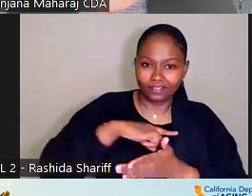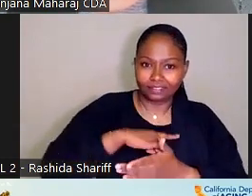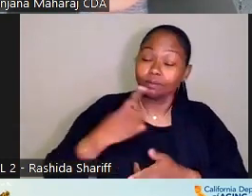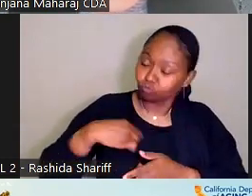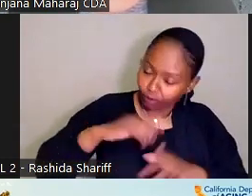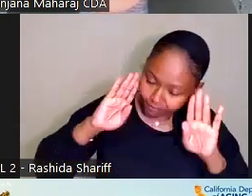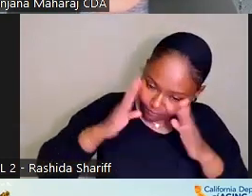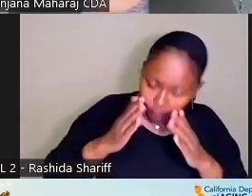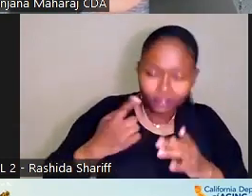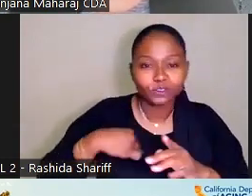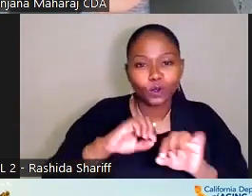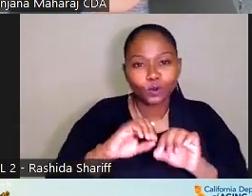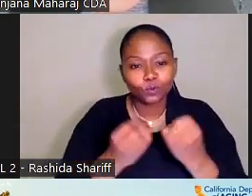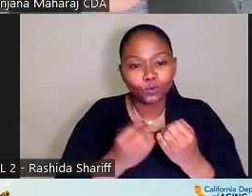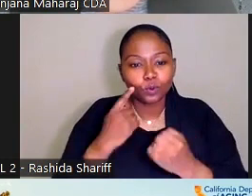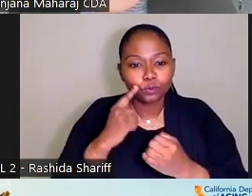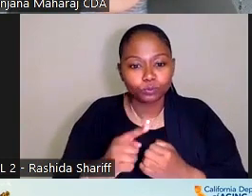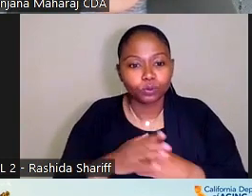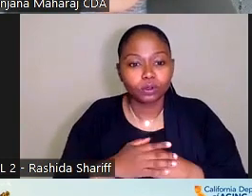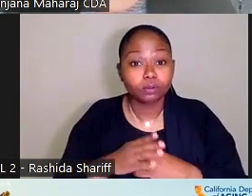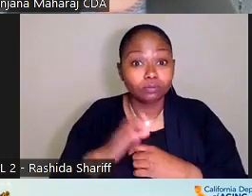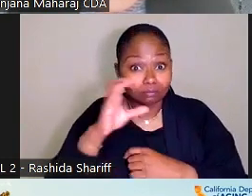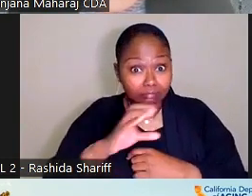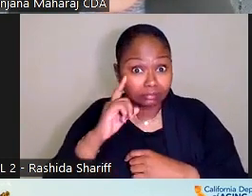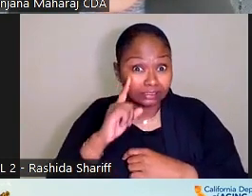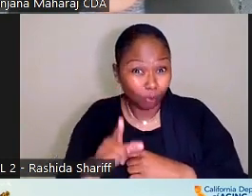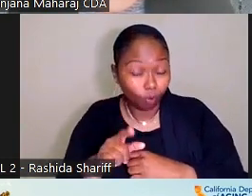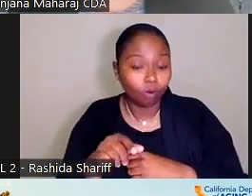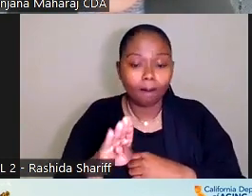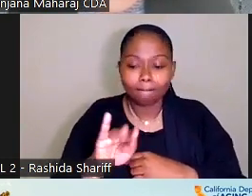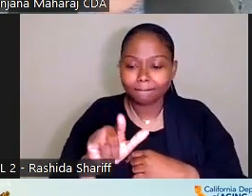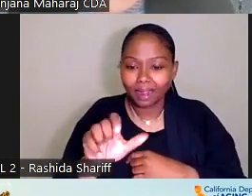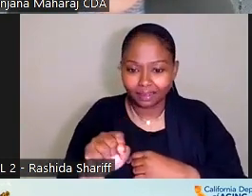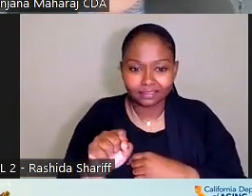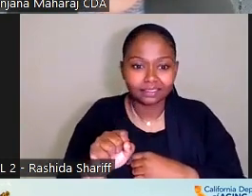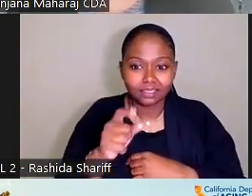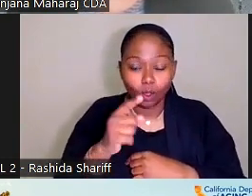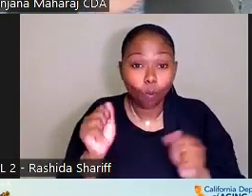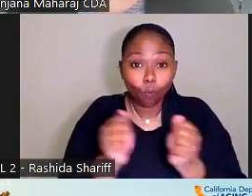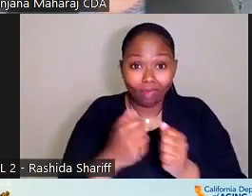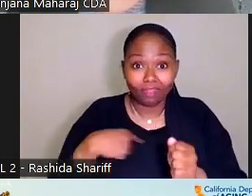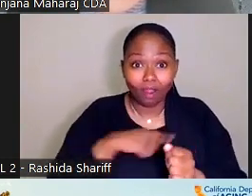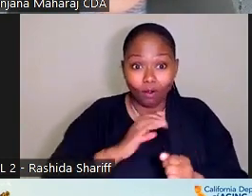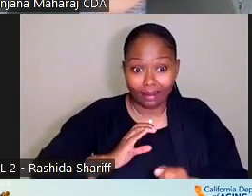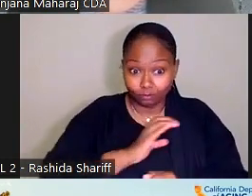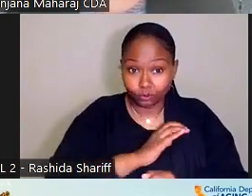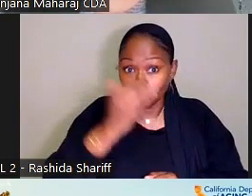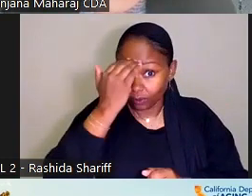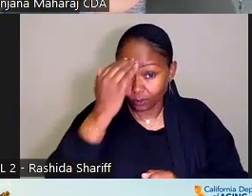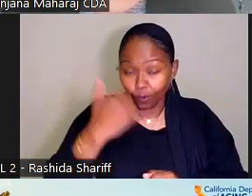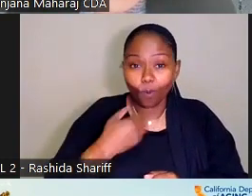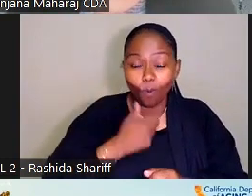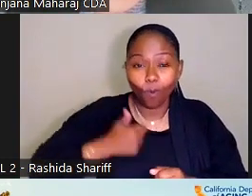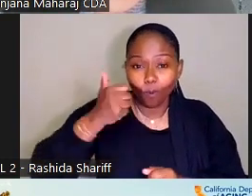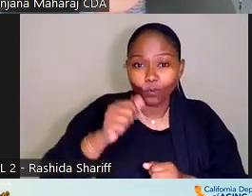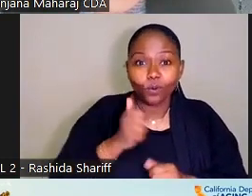to acknowledge and explore biases while doing the work of this council. We acknowledge that while older adults and adults living with disabilities have